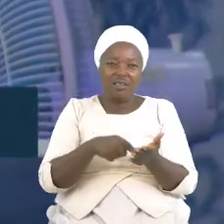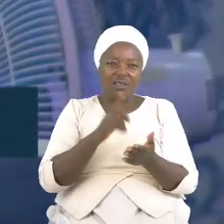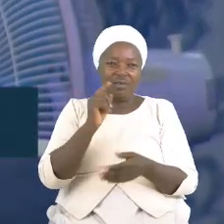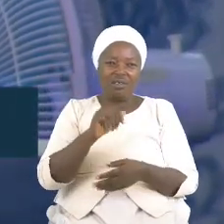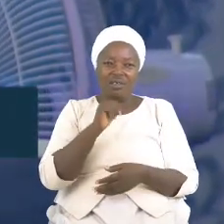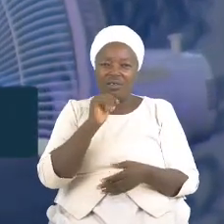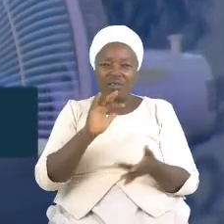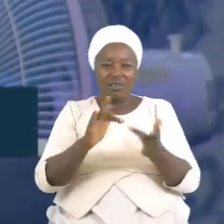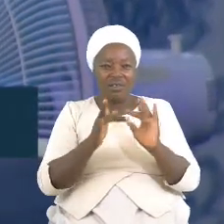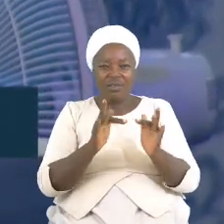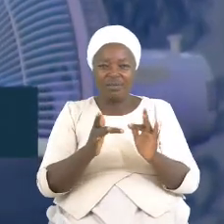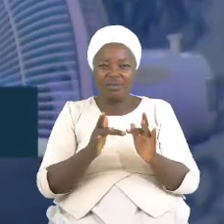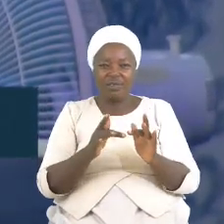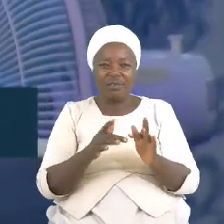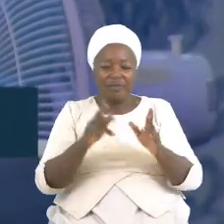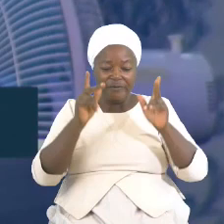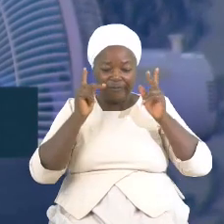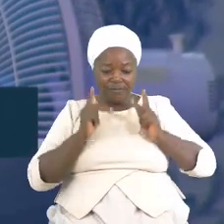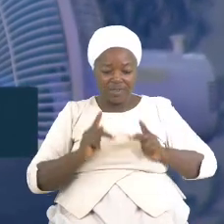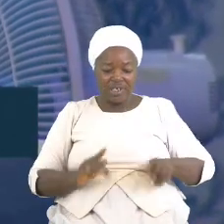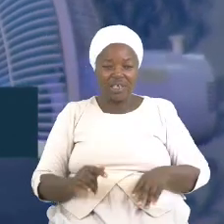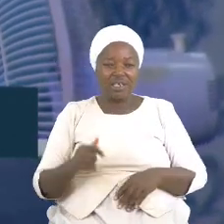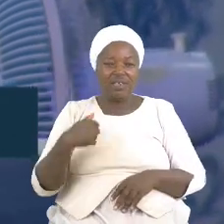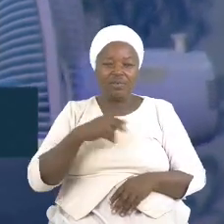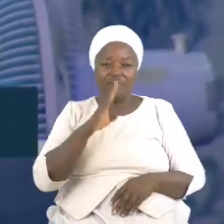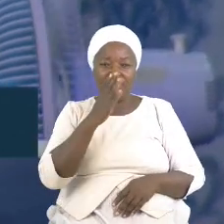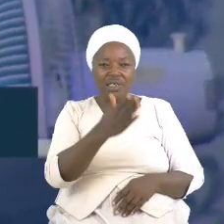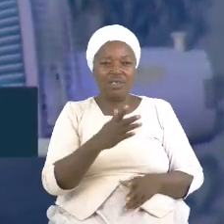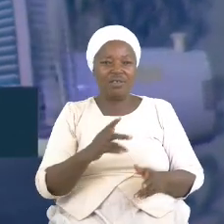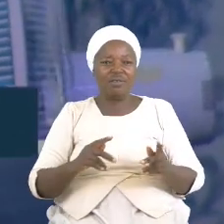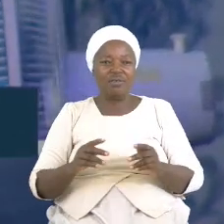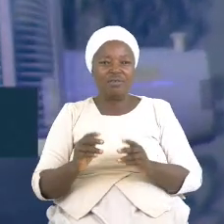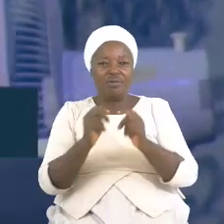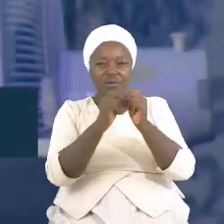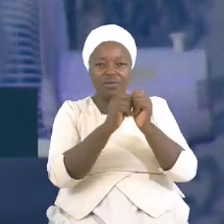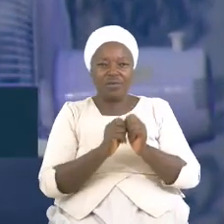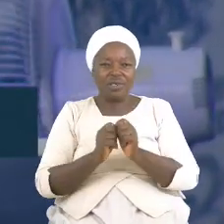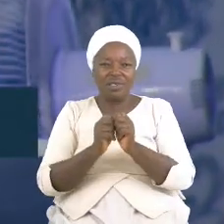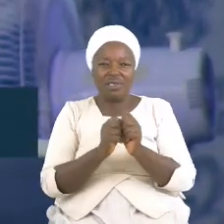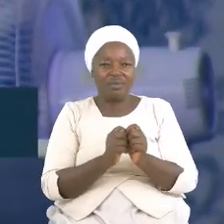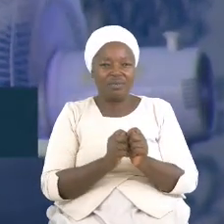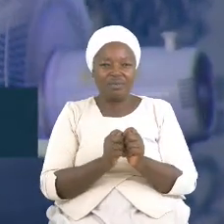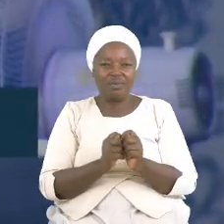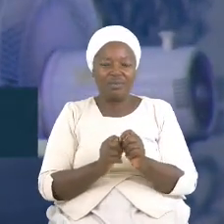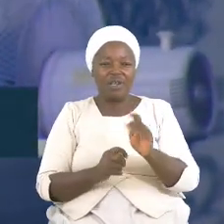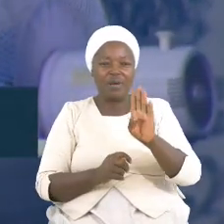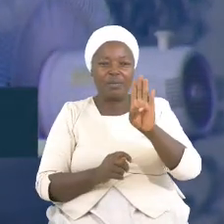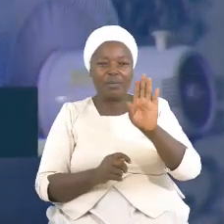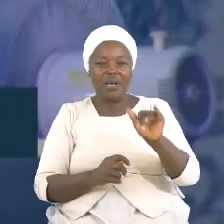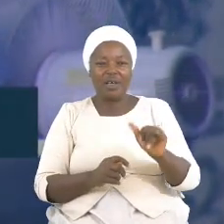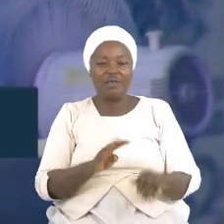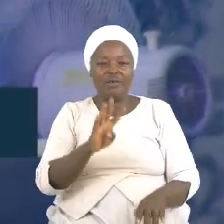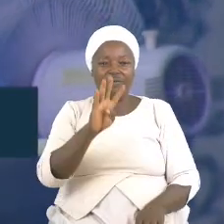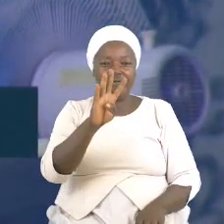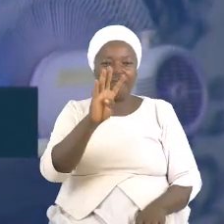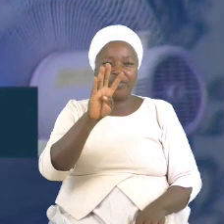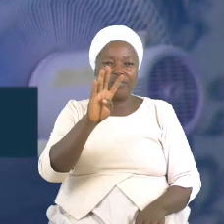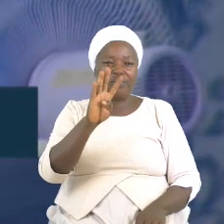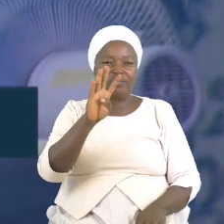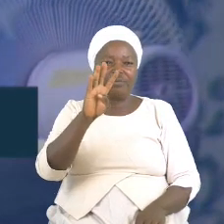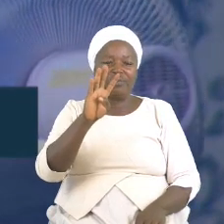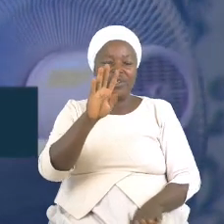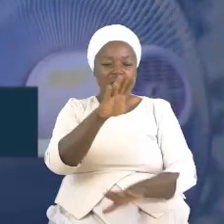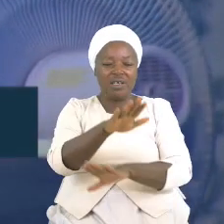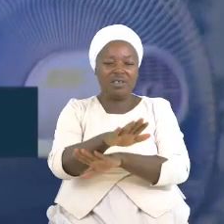we'll be there together by 4 p.m. 4 p.m. on Sunday, that's